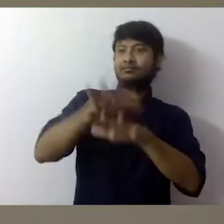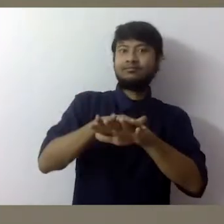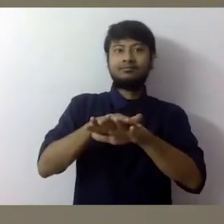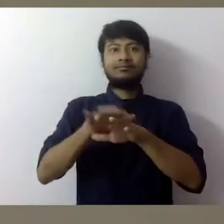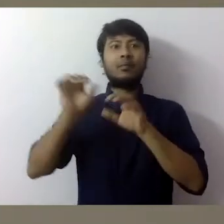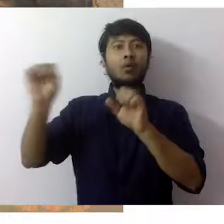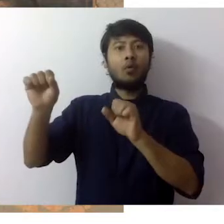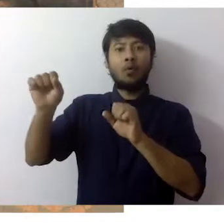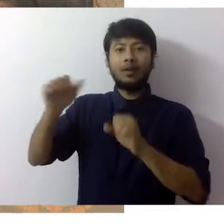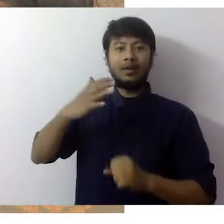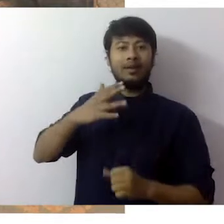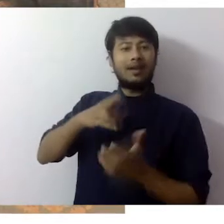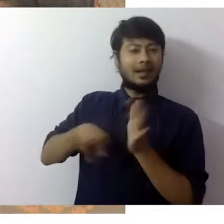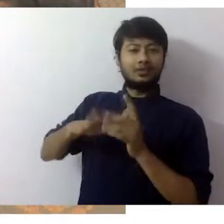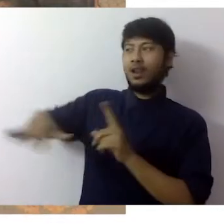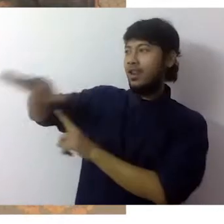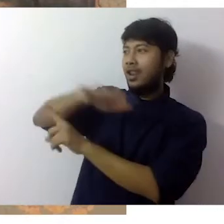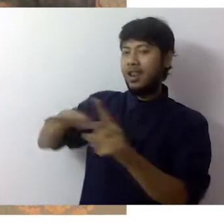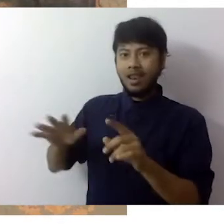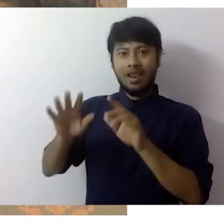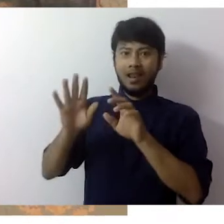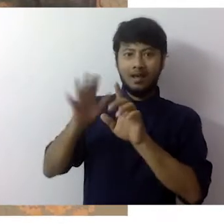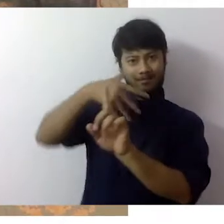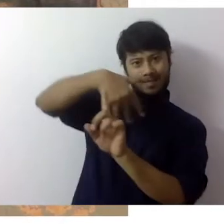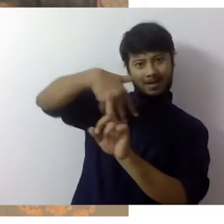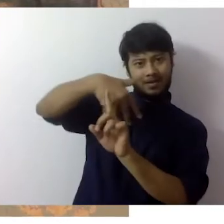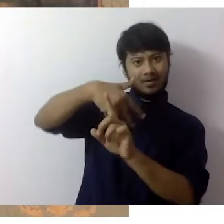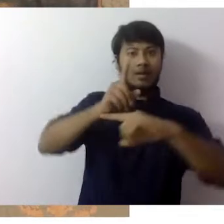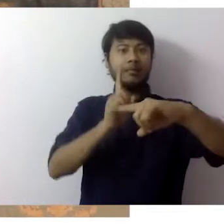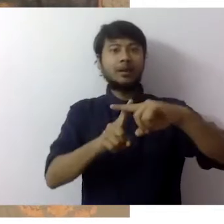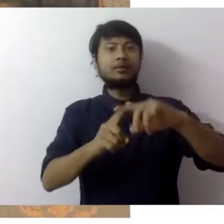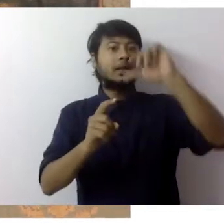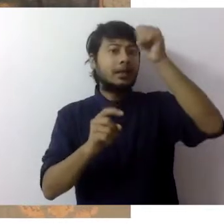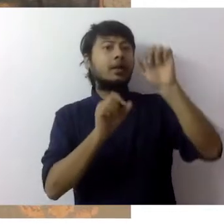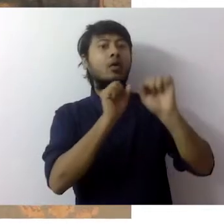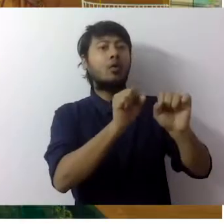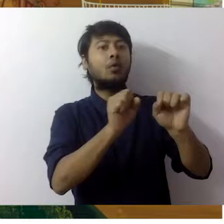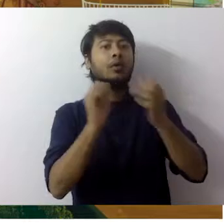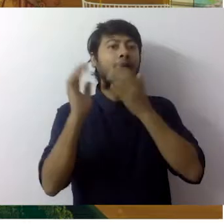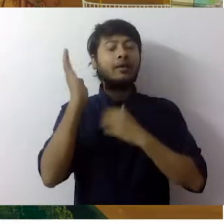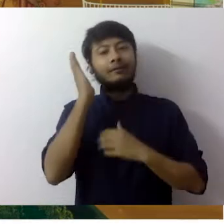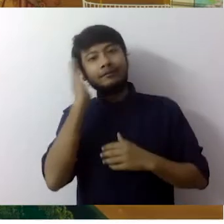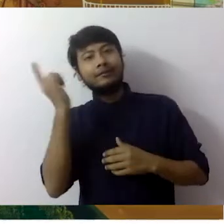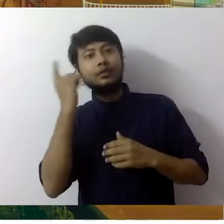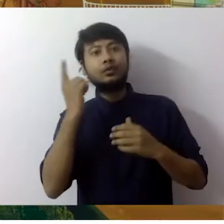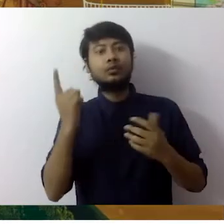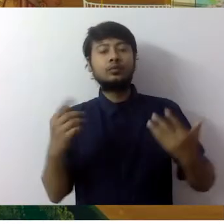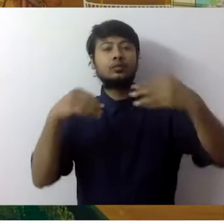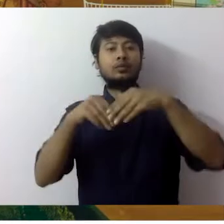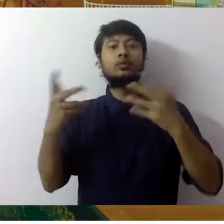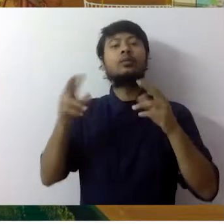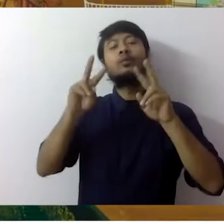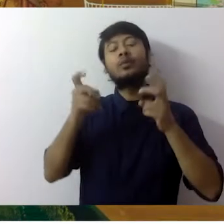imaginative landscapes. In this case, the backdrop resembles Vishnu's abode. Another type of collage